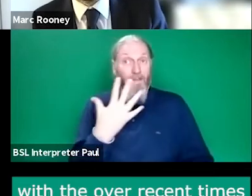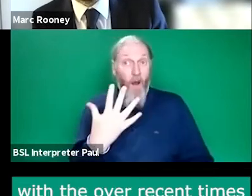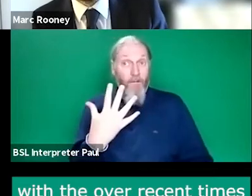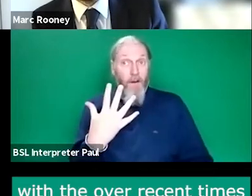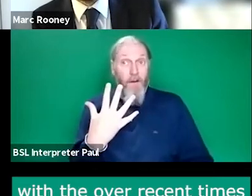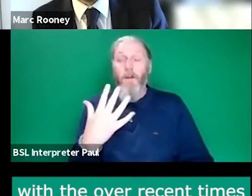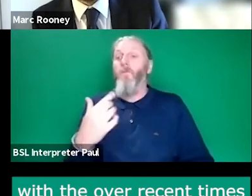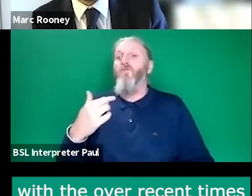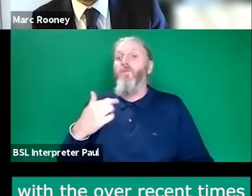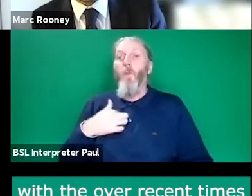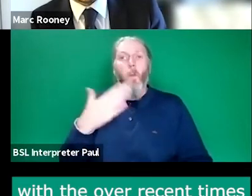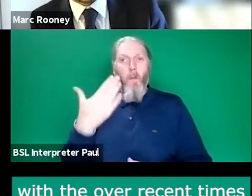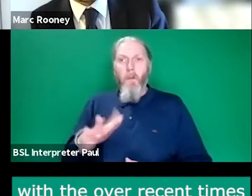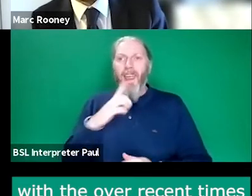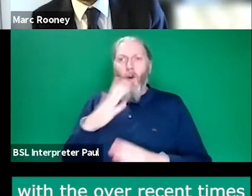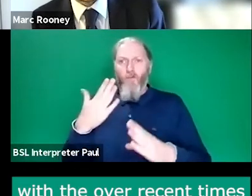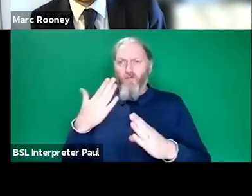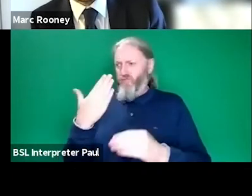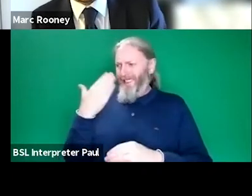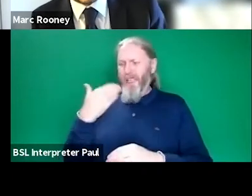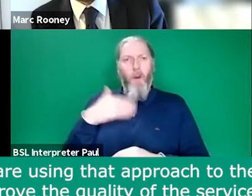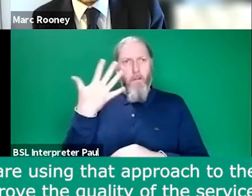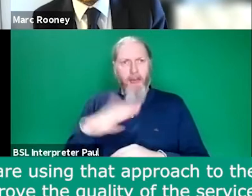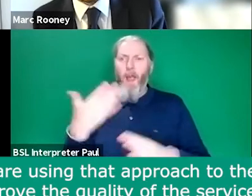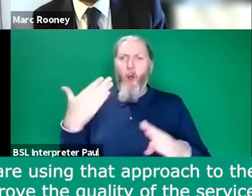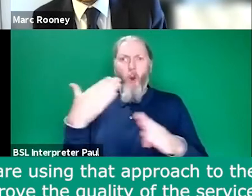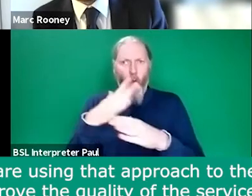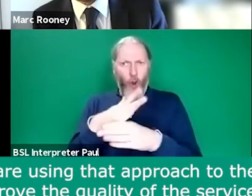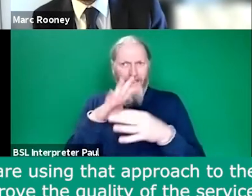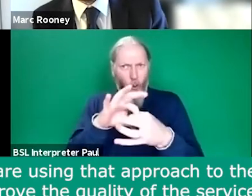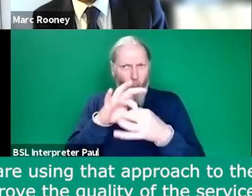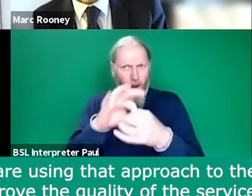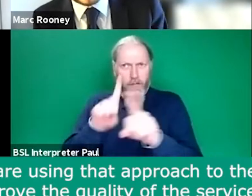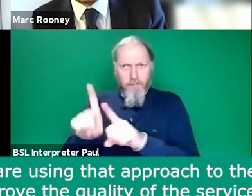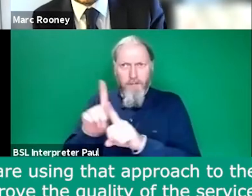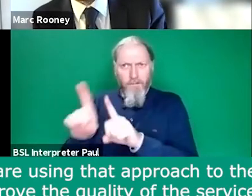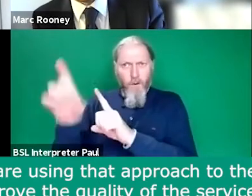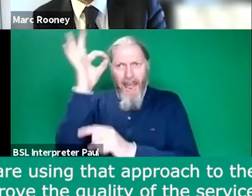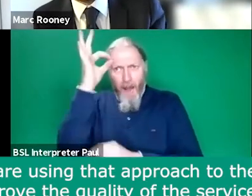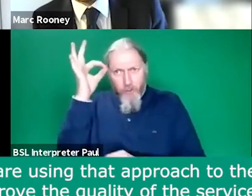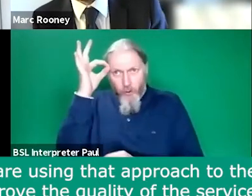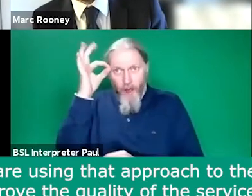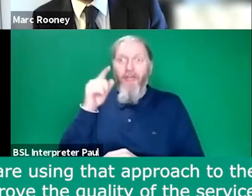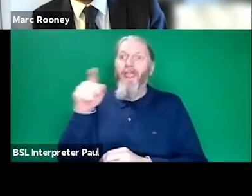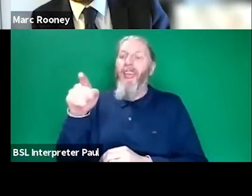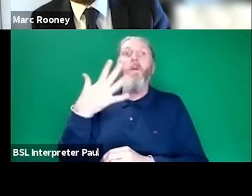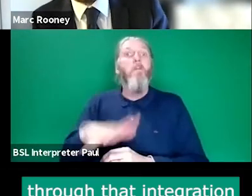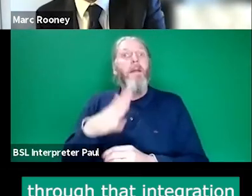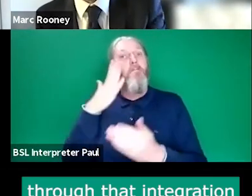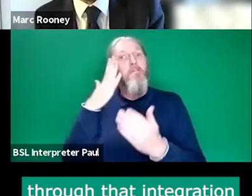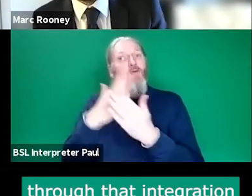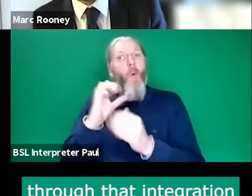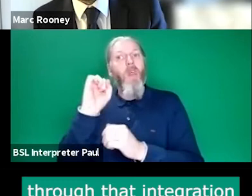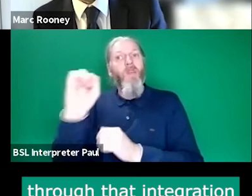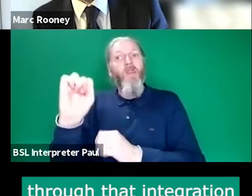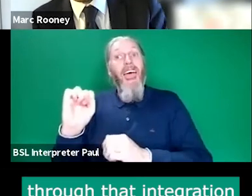with over recent times, are using that approach to then improve the quality of the service offer through